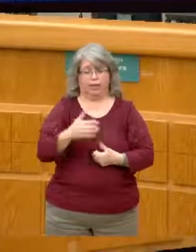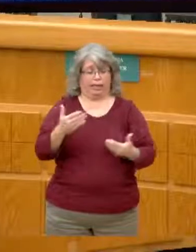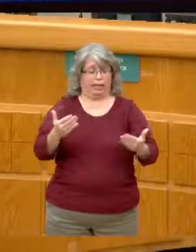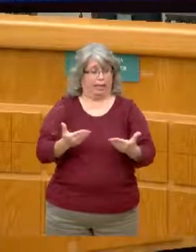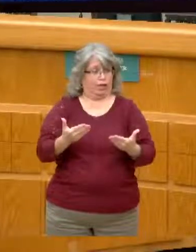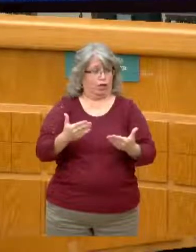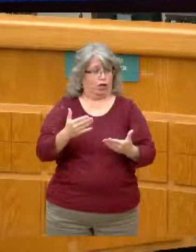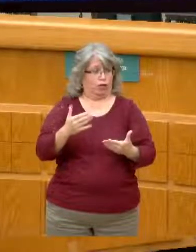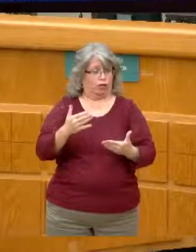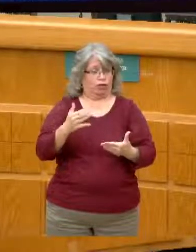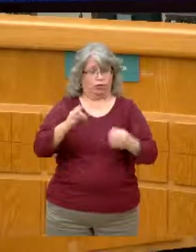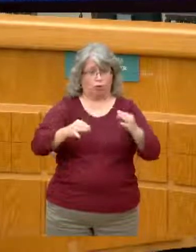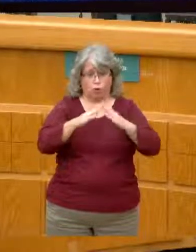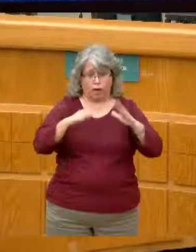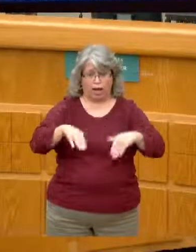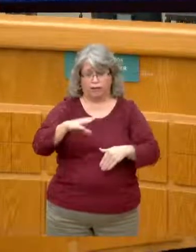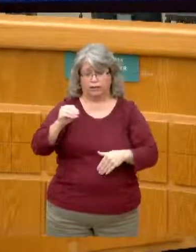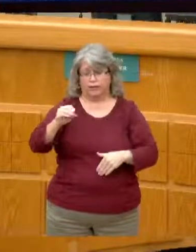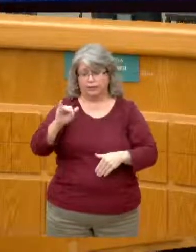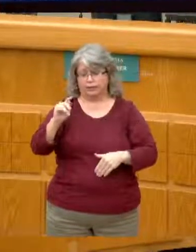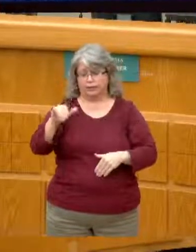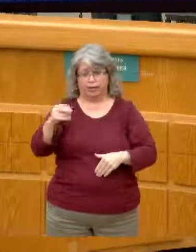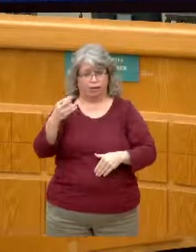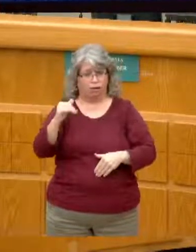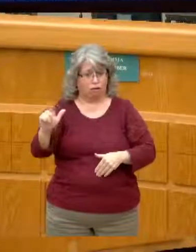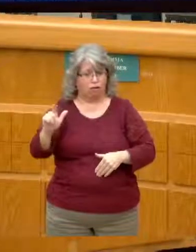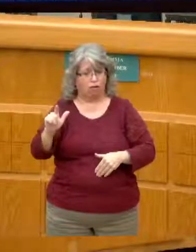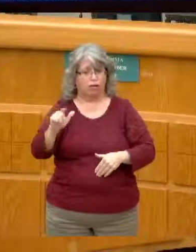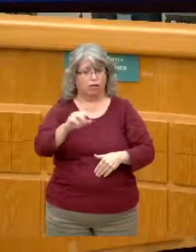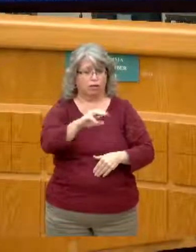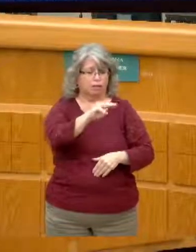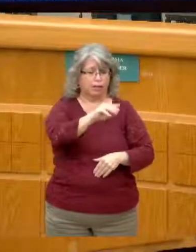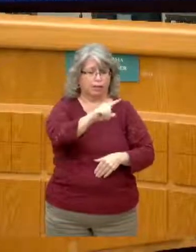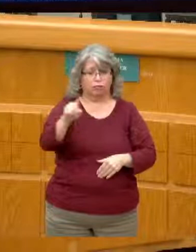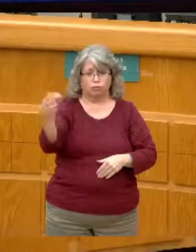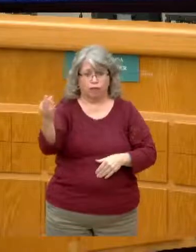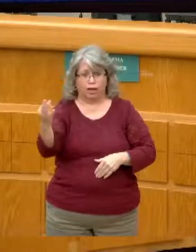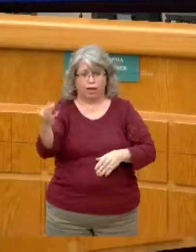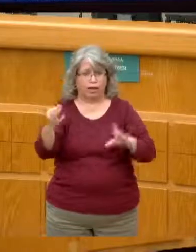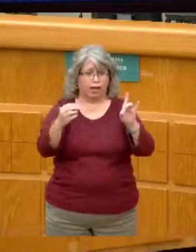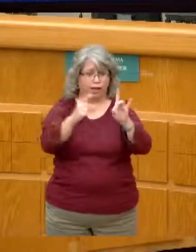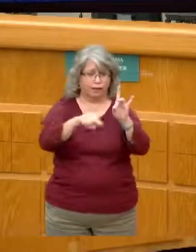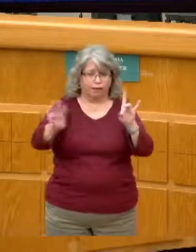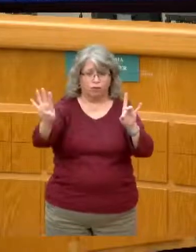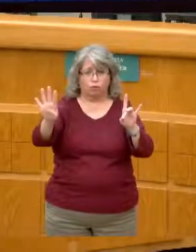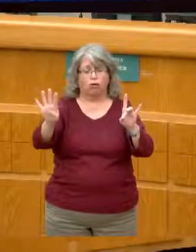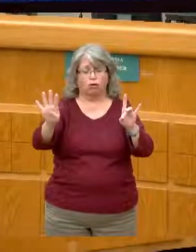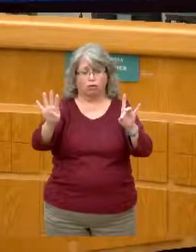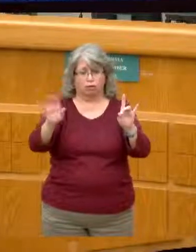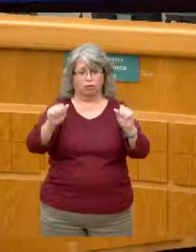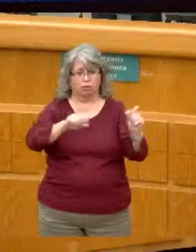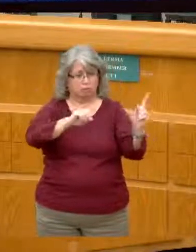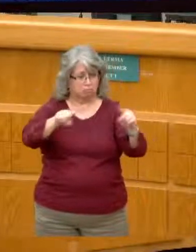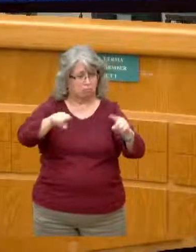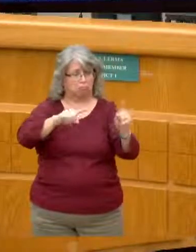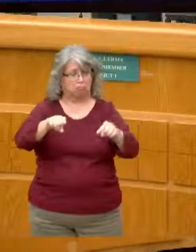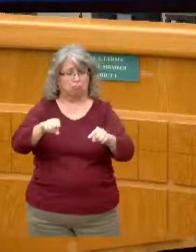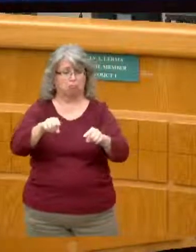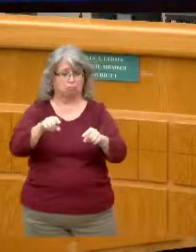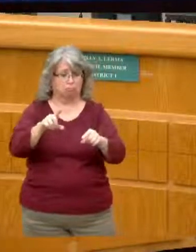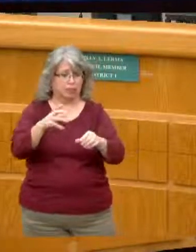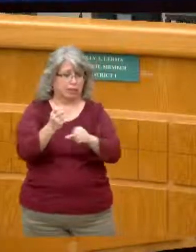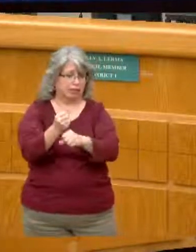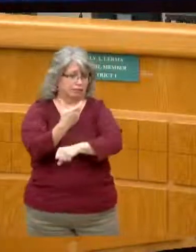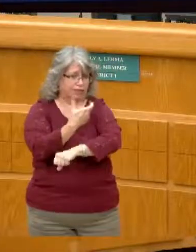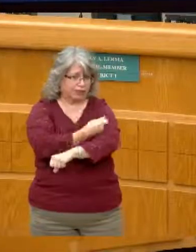hall, Monday through Friday from 8 to 4, so that folks coming in to the city hall and the courthouse can get taken care of as well.